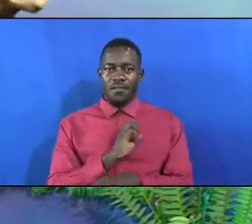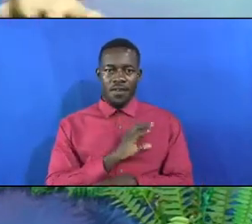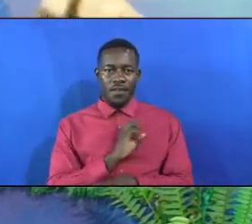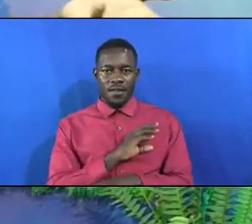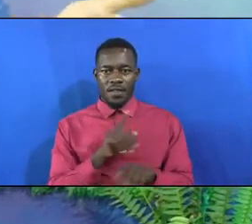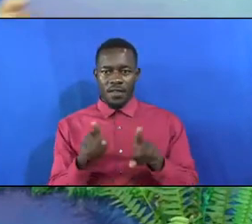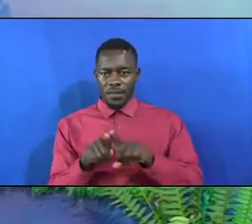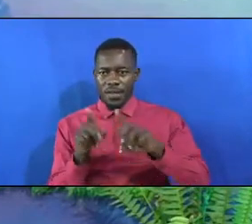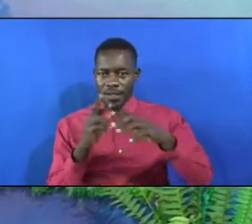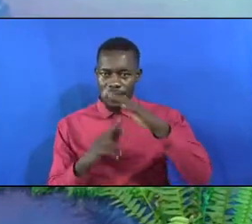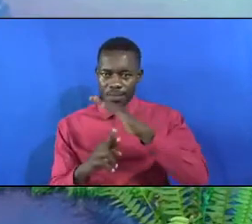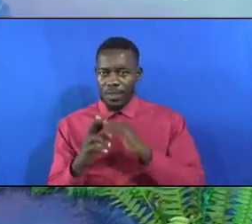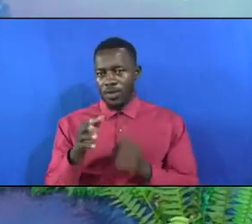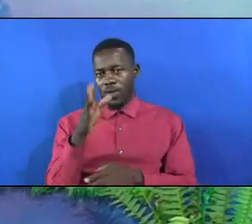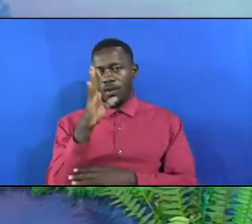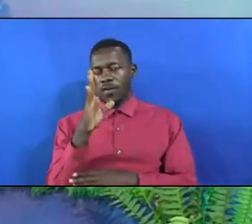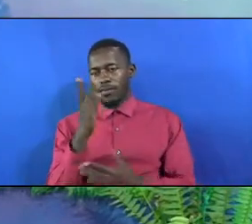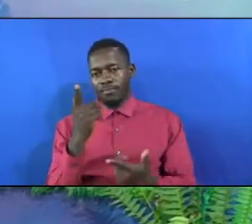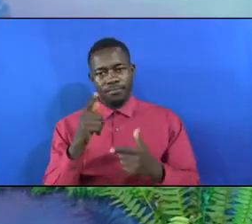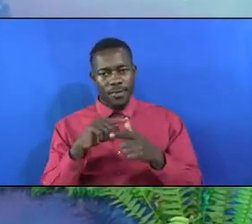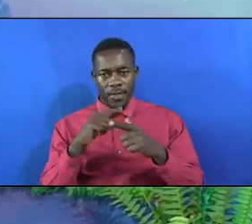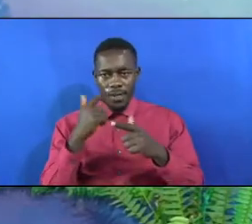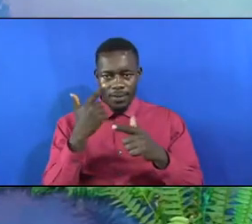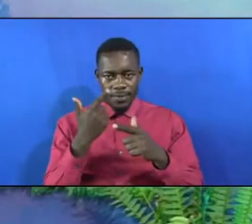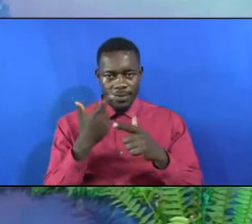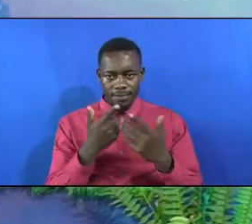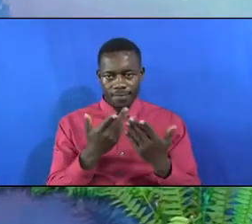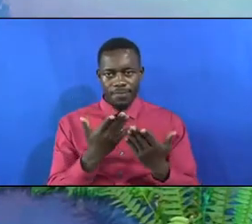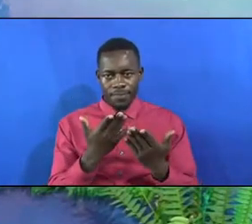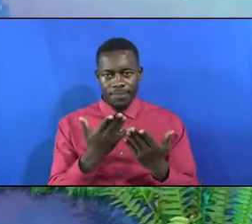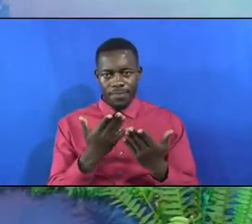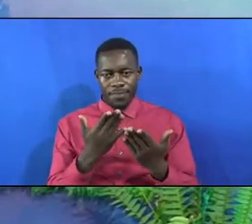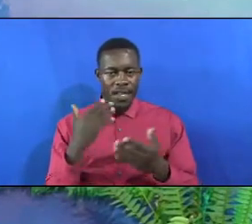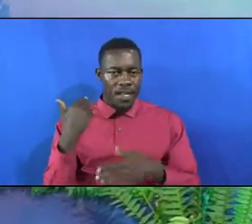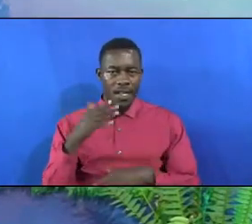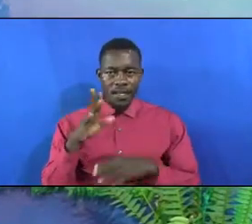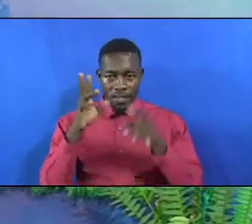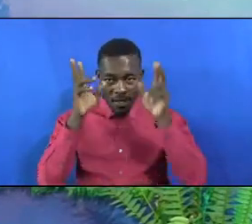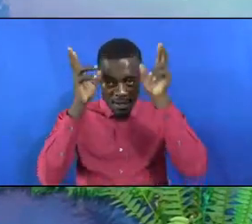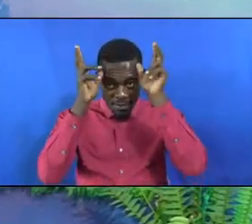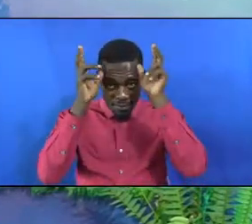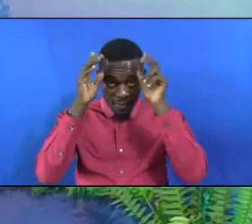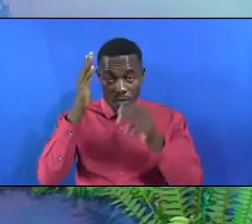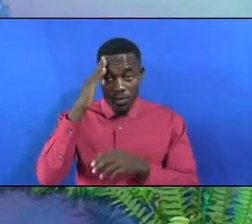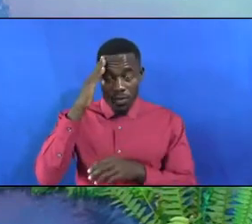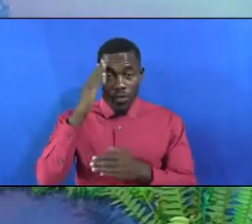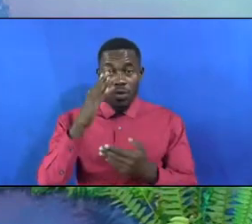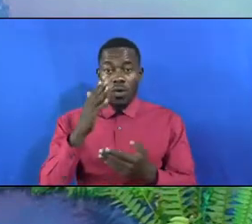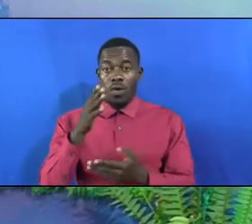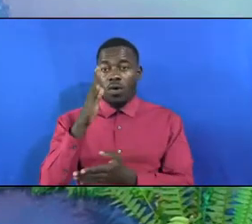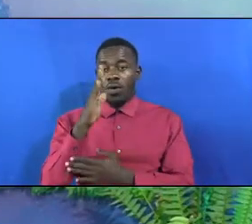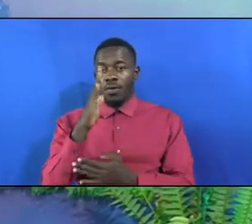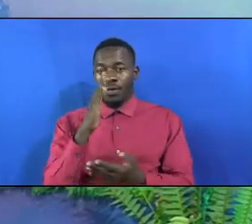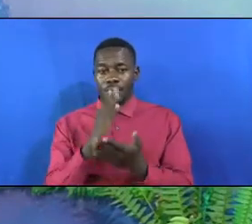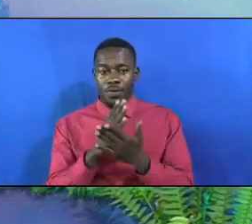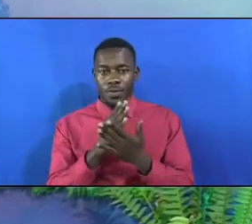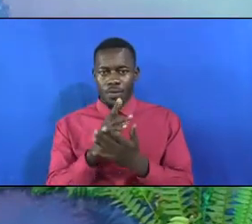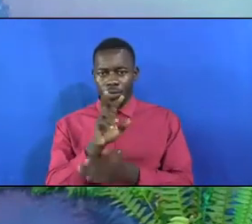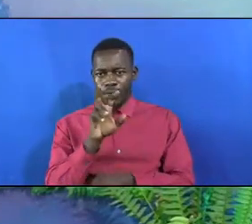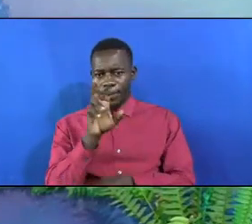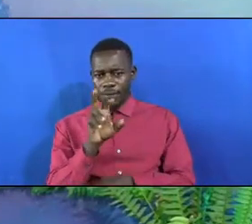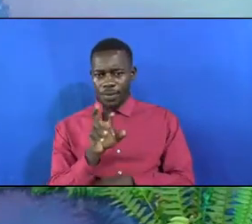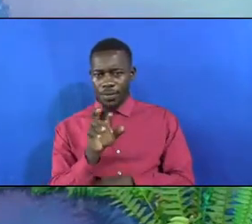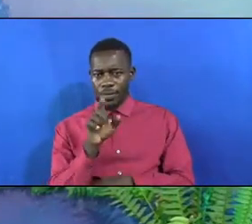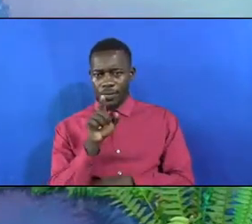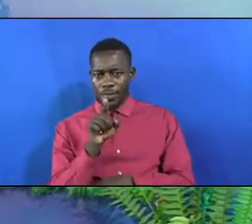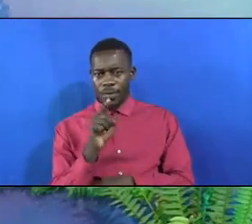so they did hate that what is evil. You know, God takes notice not only of you as